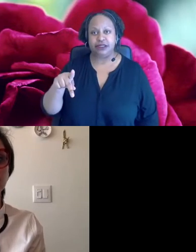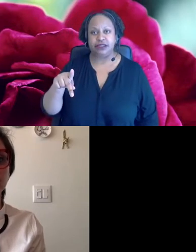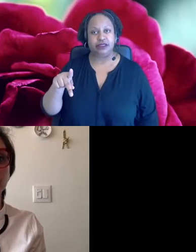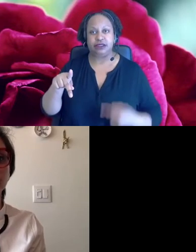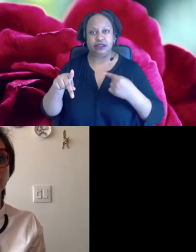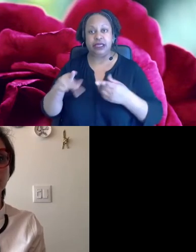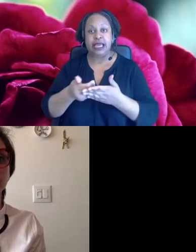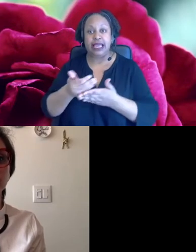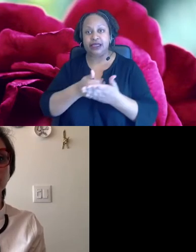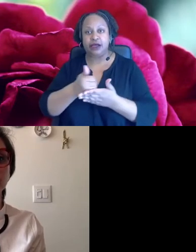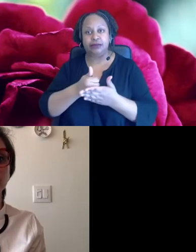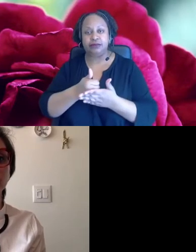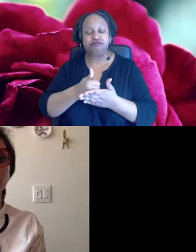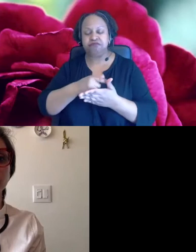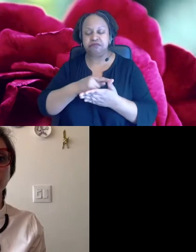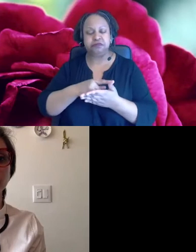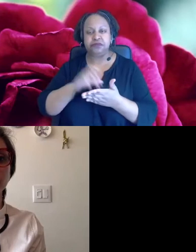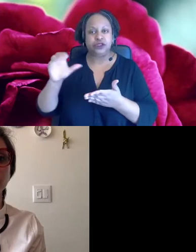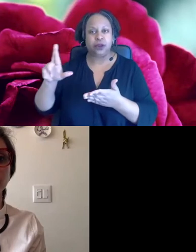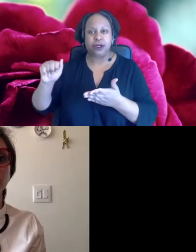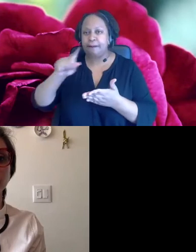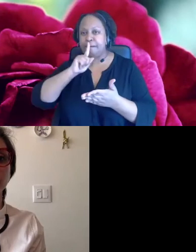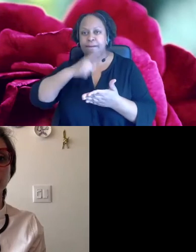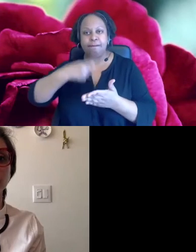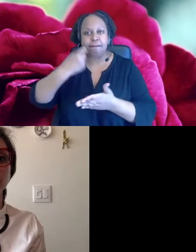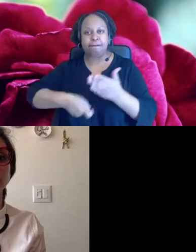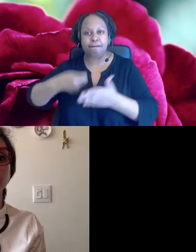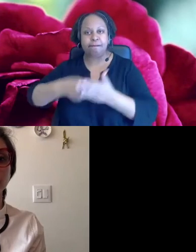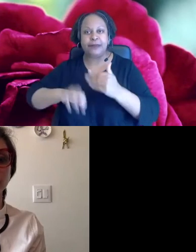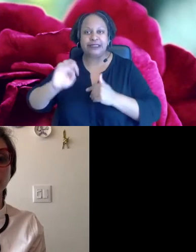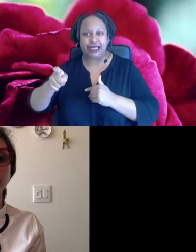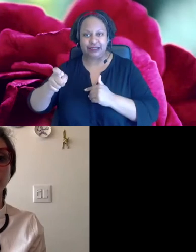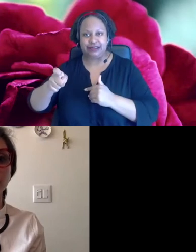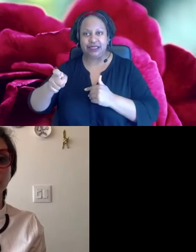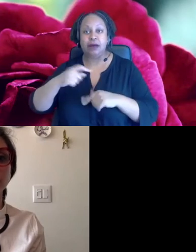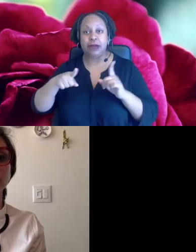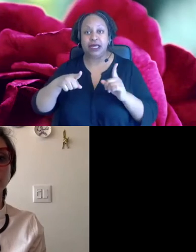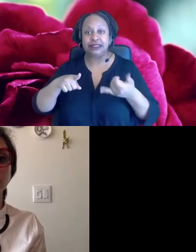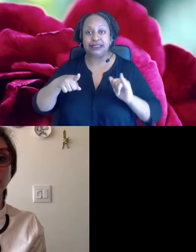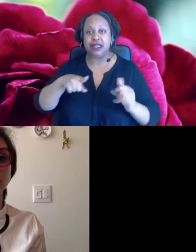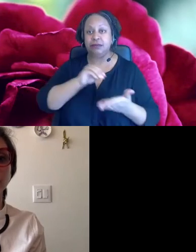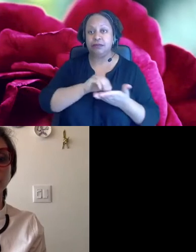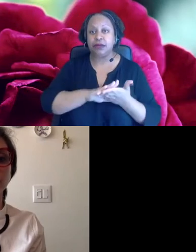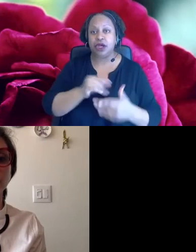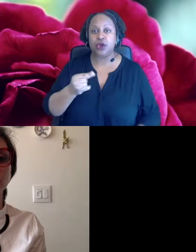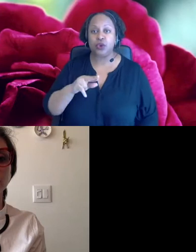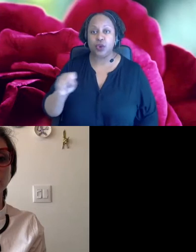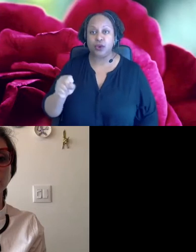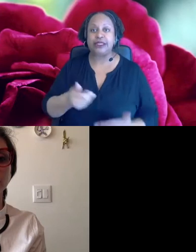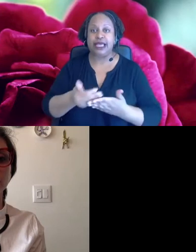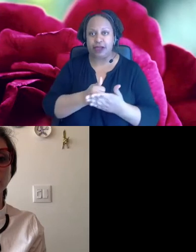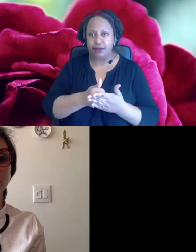However, you have to report it as gross income in the first place. And then you